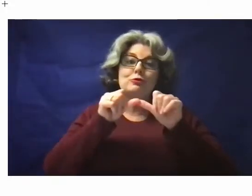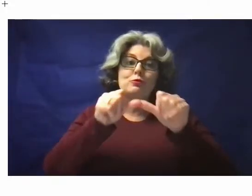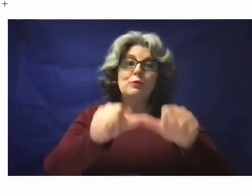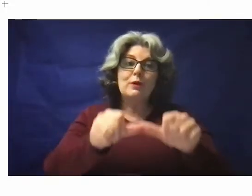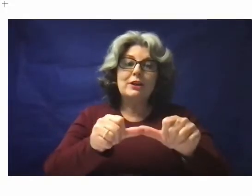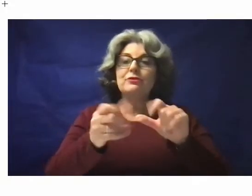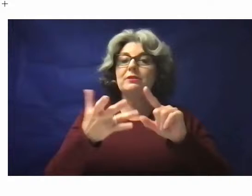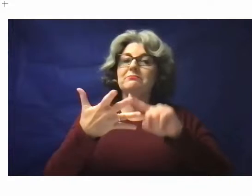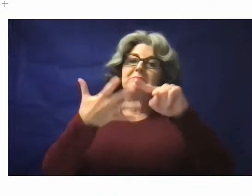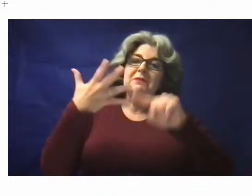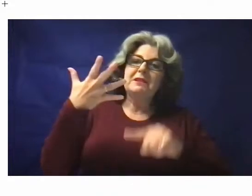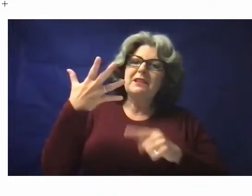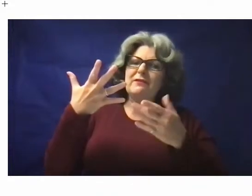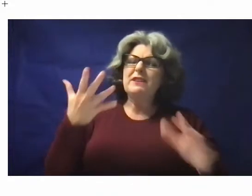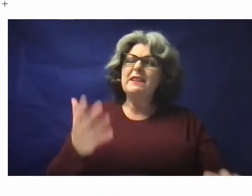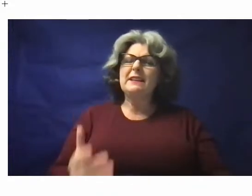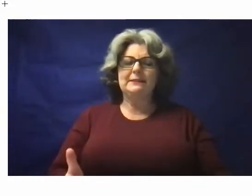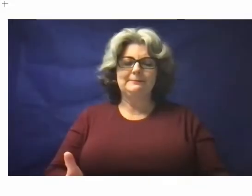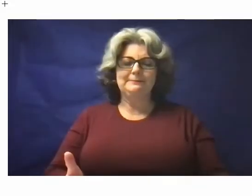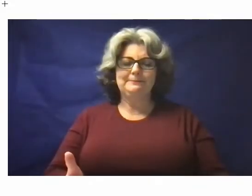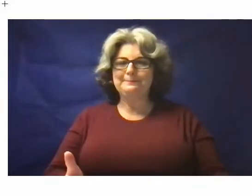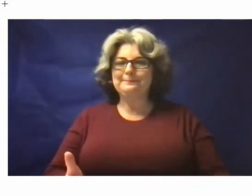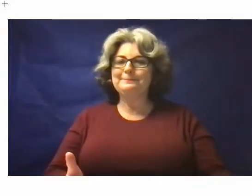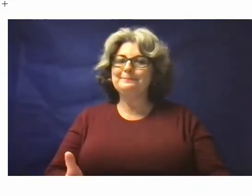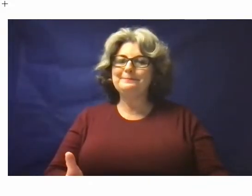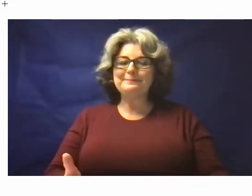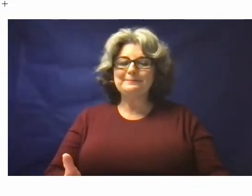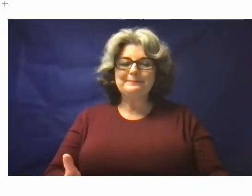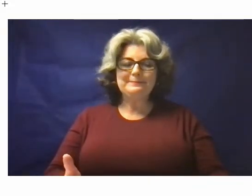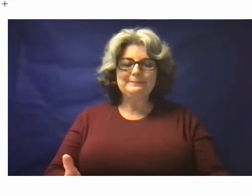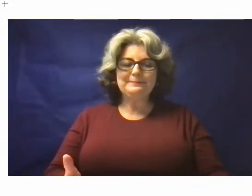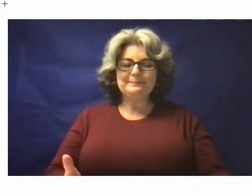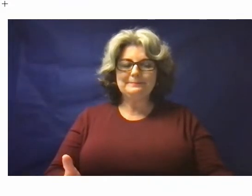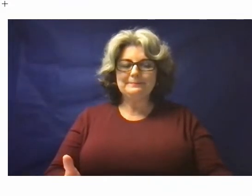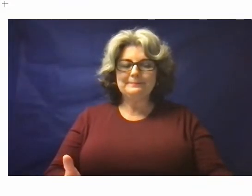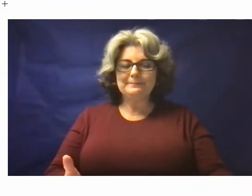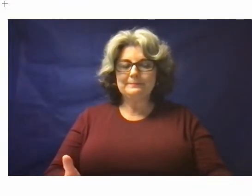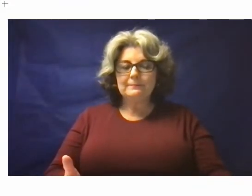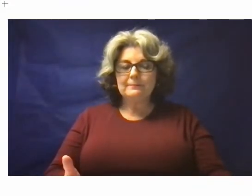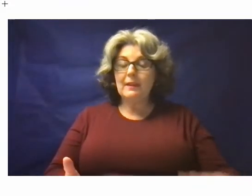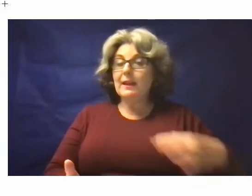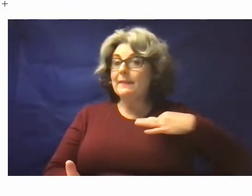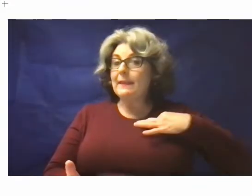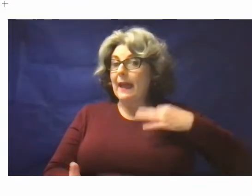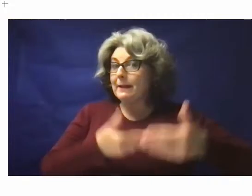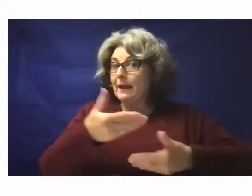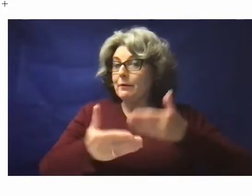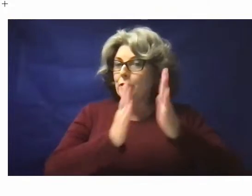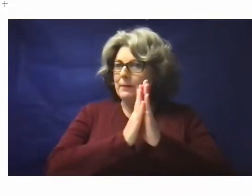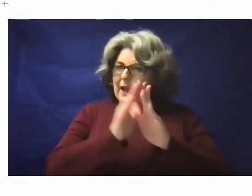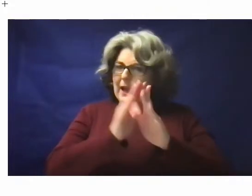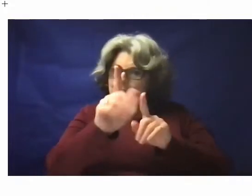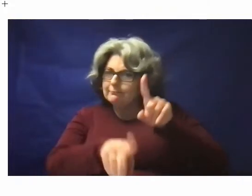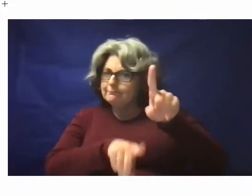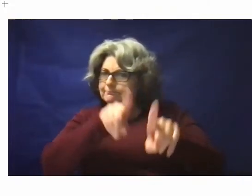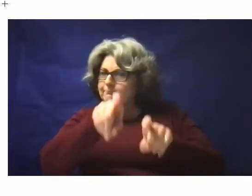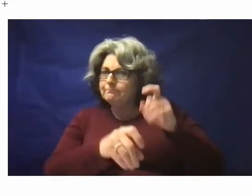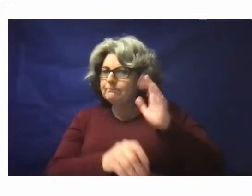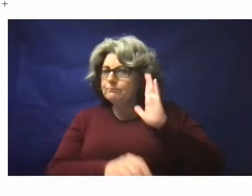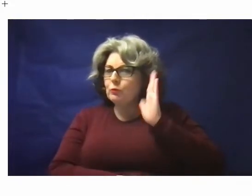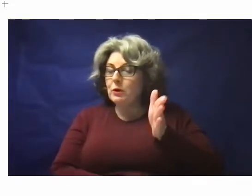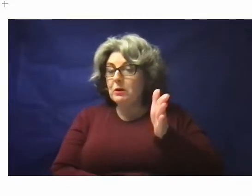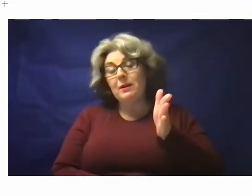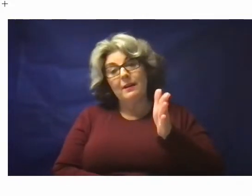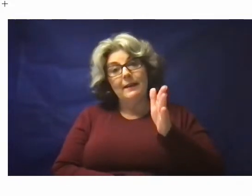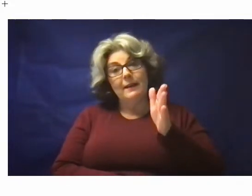other items. So as part of the application process, you will be asked screening questions. And this will probably take a lot